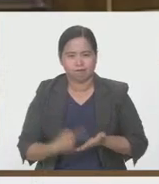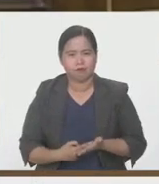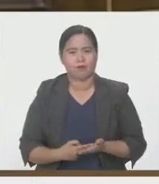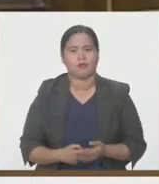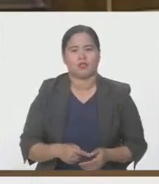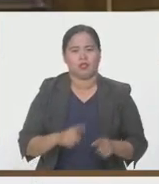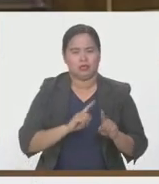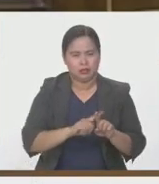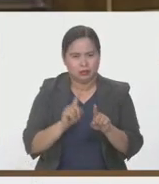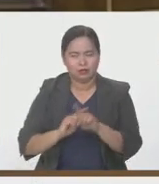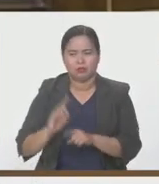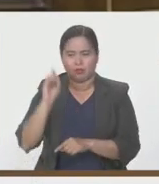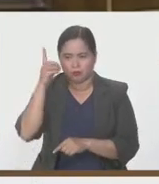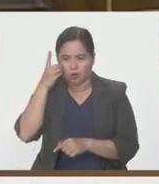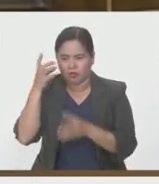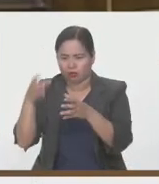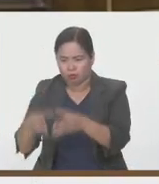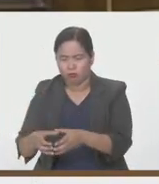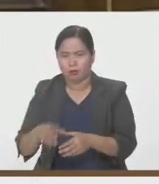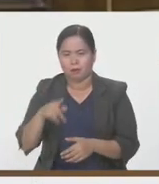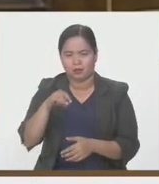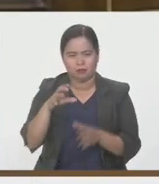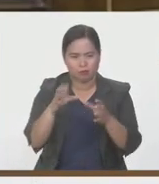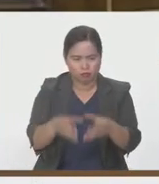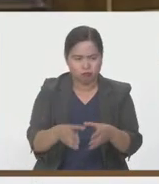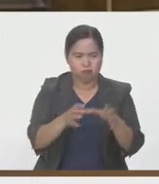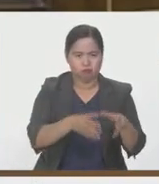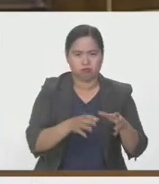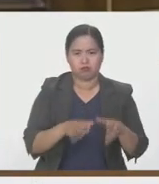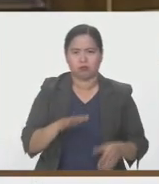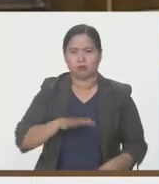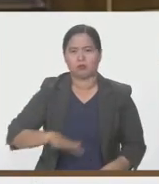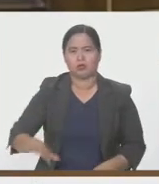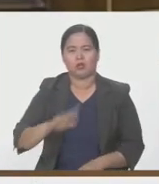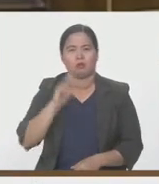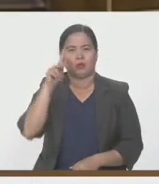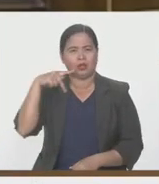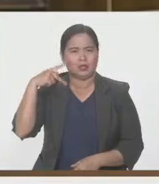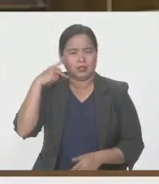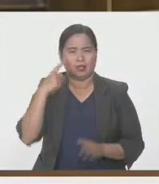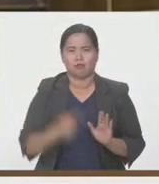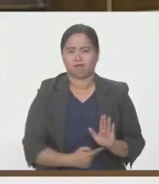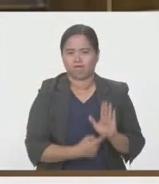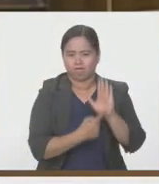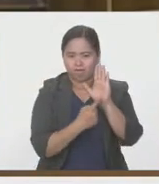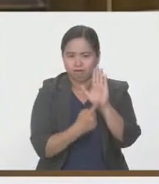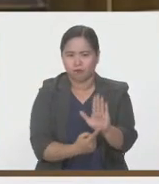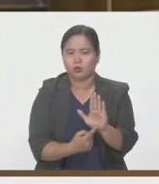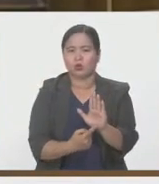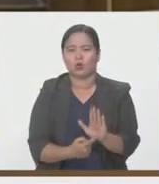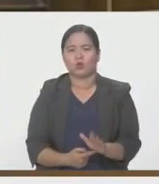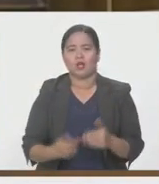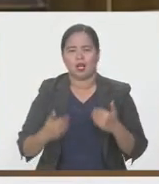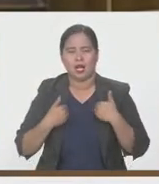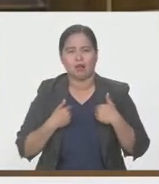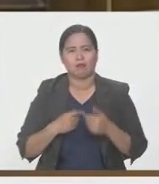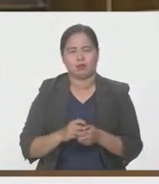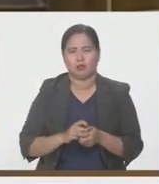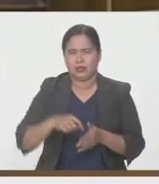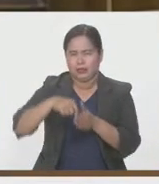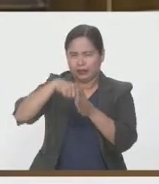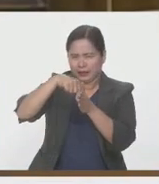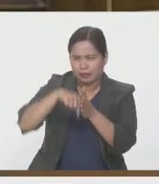pacífics, cívics i dialogats, perquè és la nostra empremta política, és la nostra